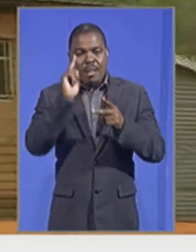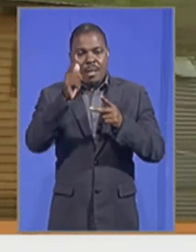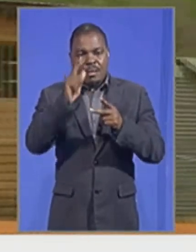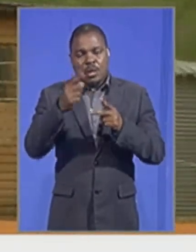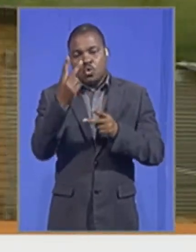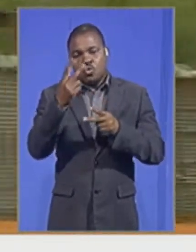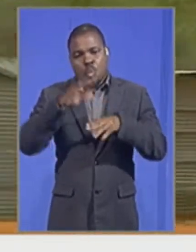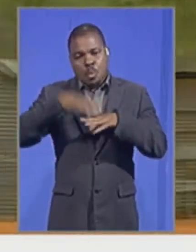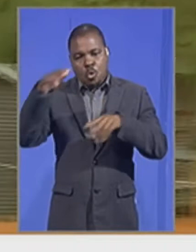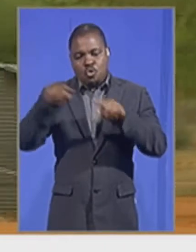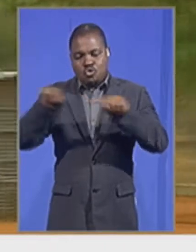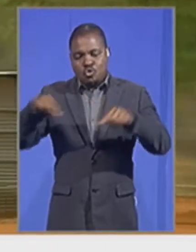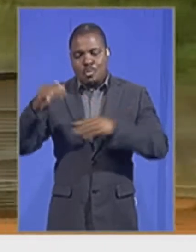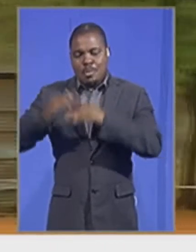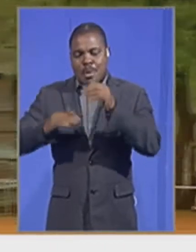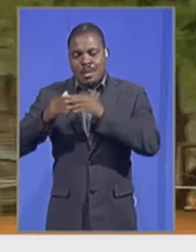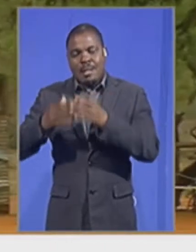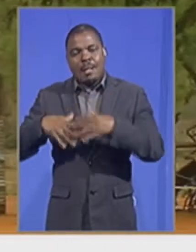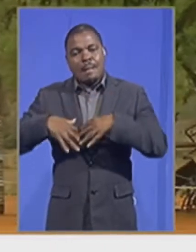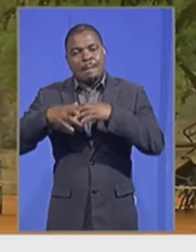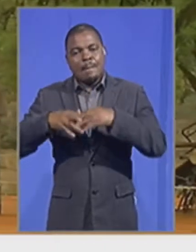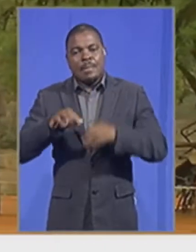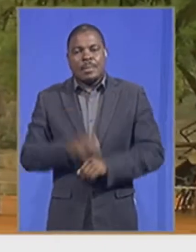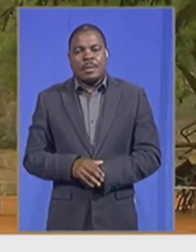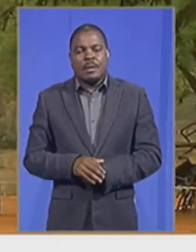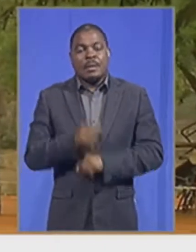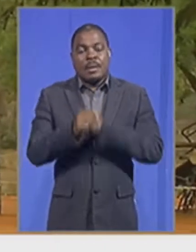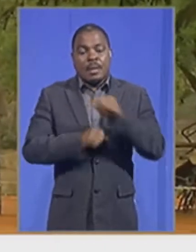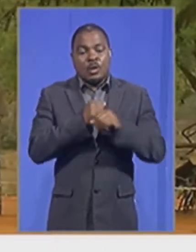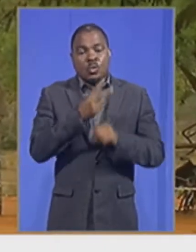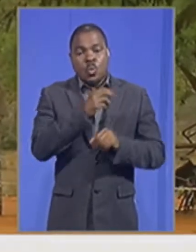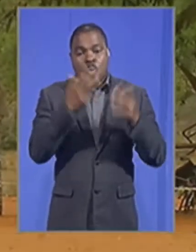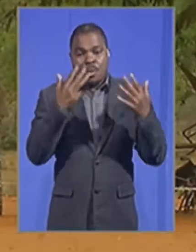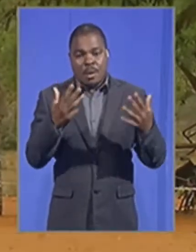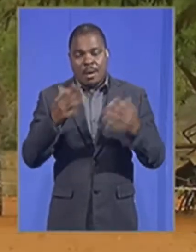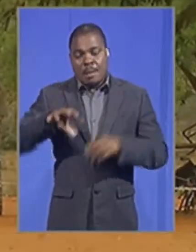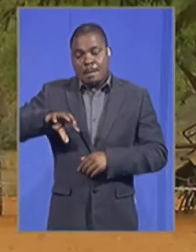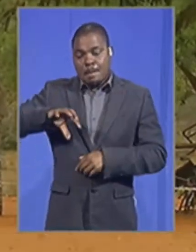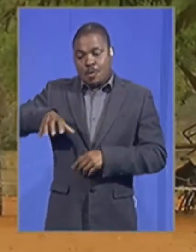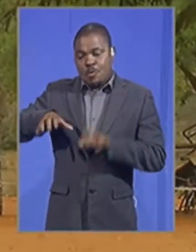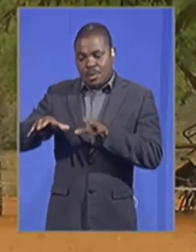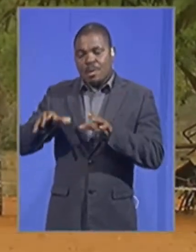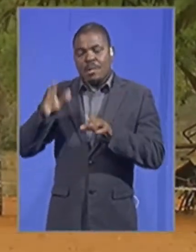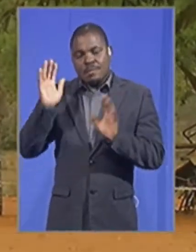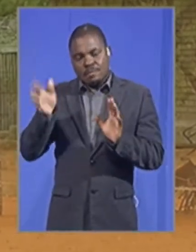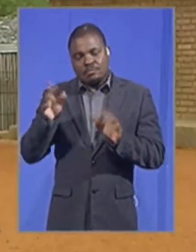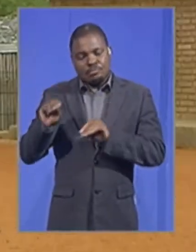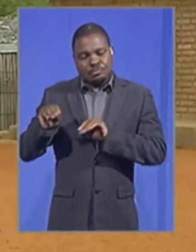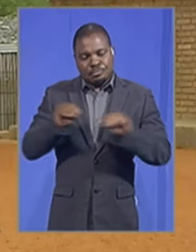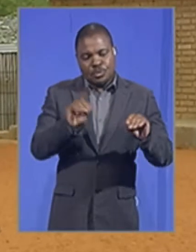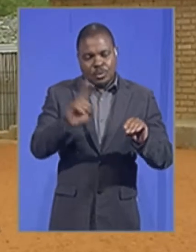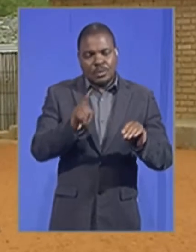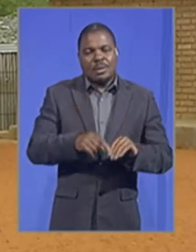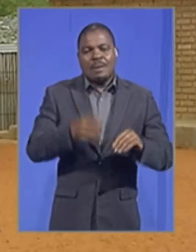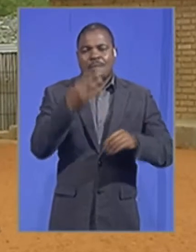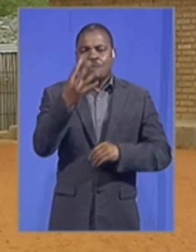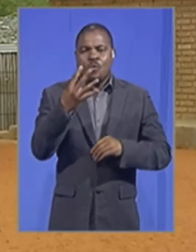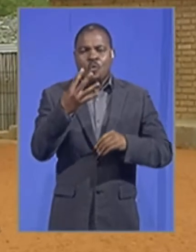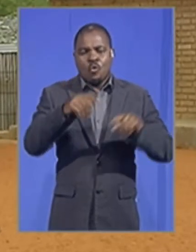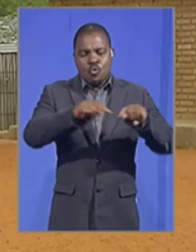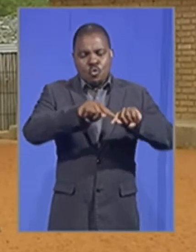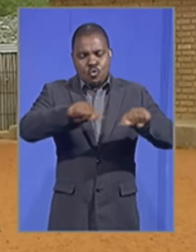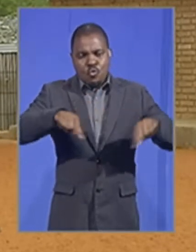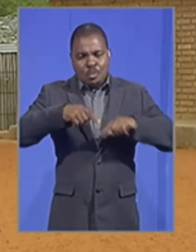tše 2 ka ngwaga wa 2009 kgoro ya thuto ya province ile ya tliša diphapoši tše dingwe tša go thetha tše 4 ga bjale